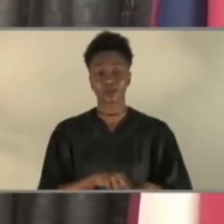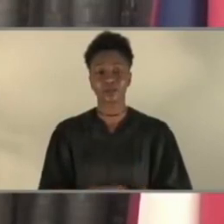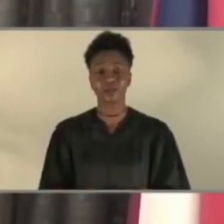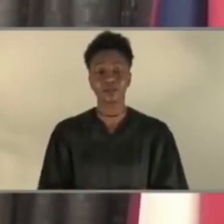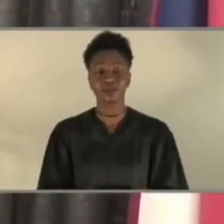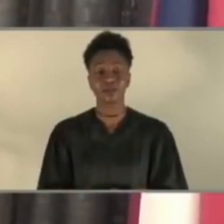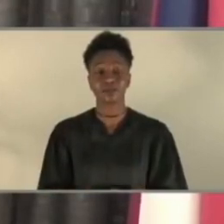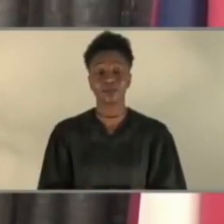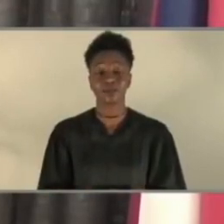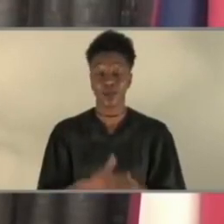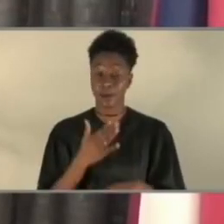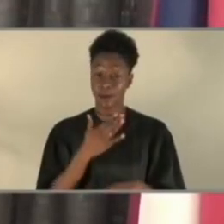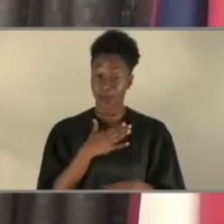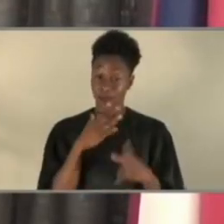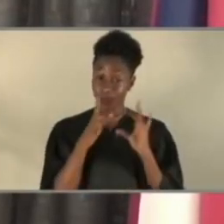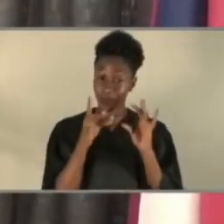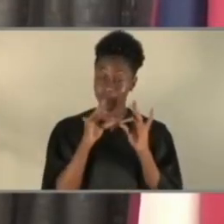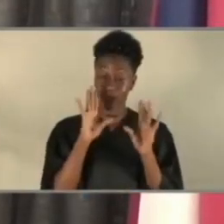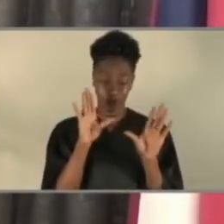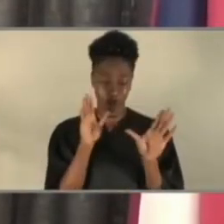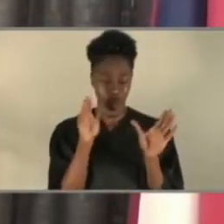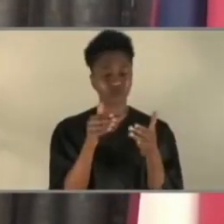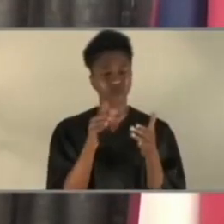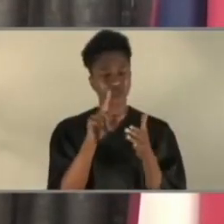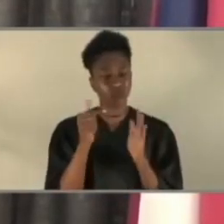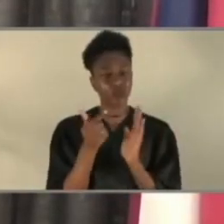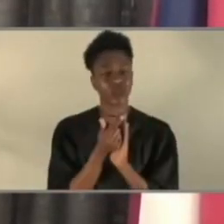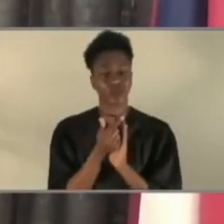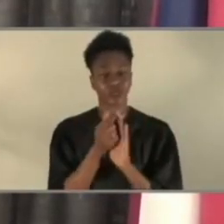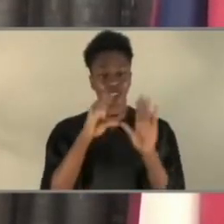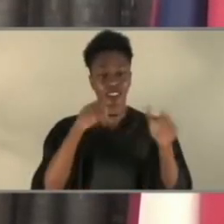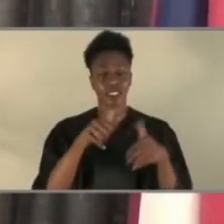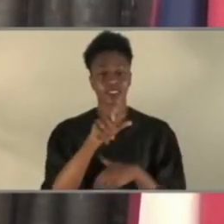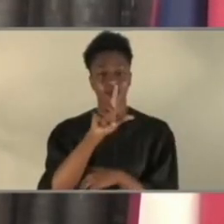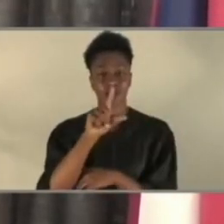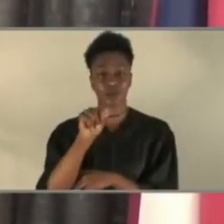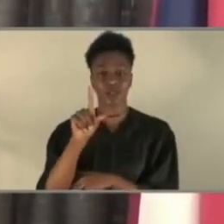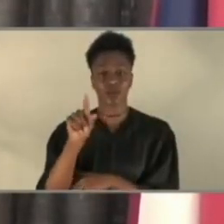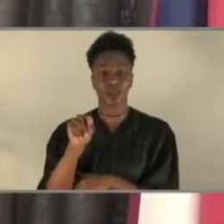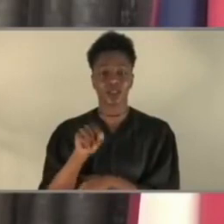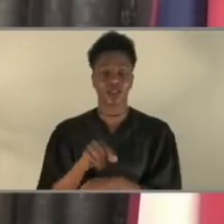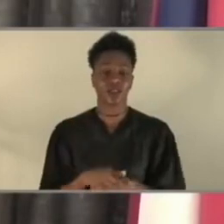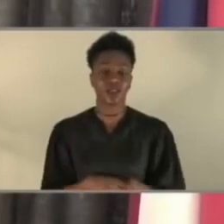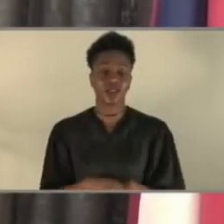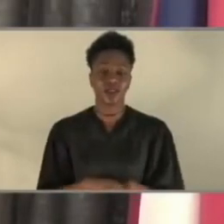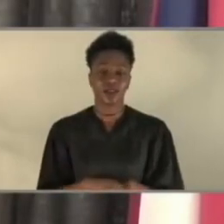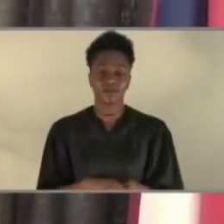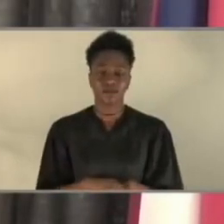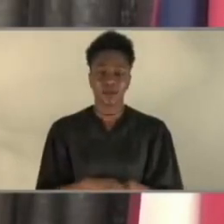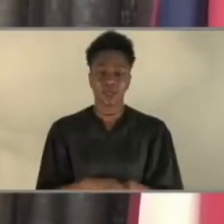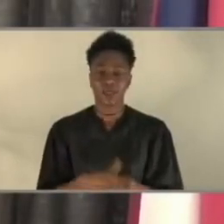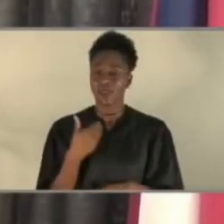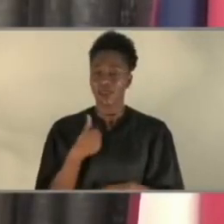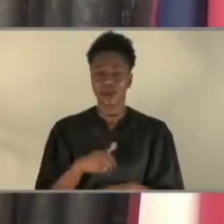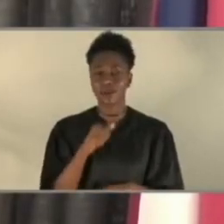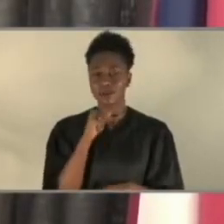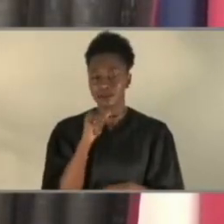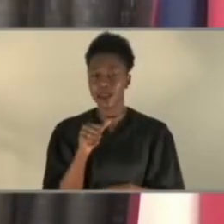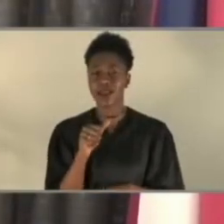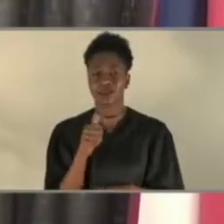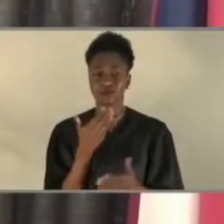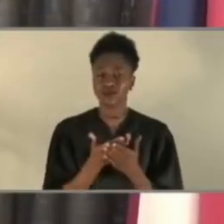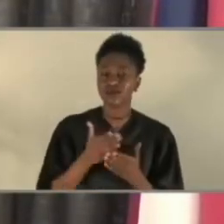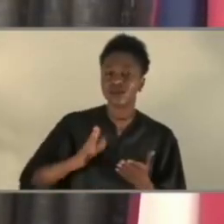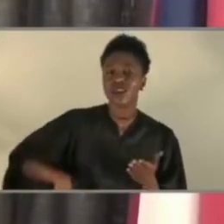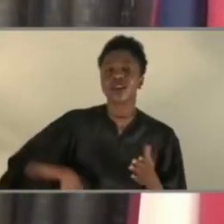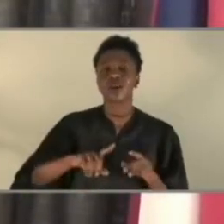today will be directed to the graduates, our class of 2020. I've not yet confirmed it, but